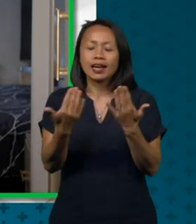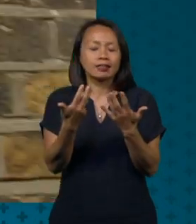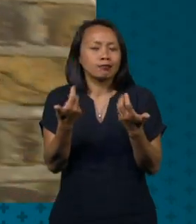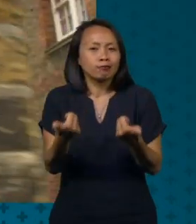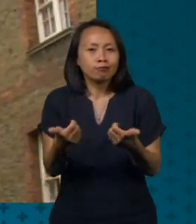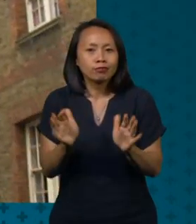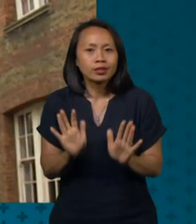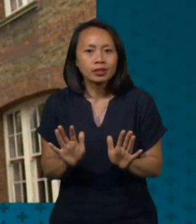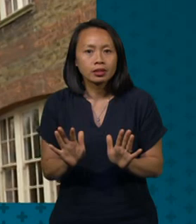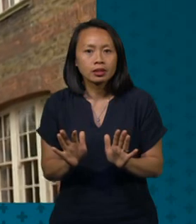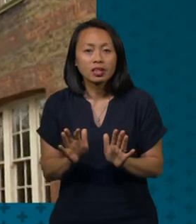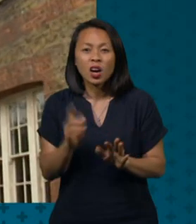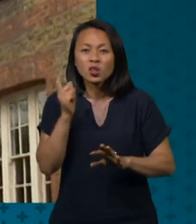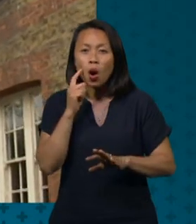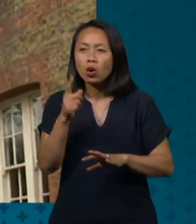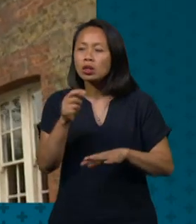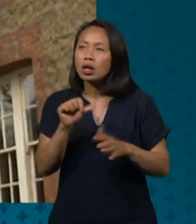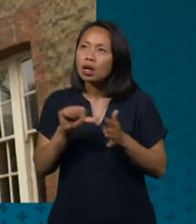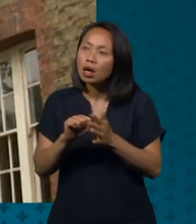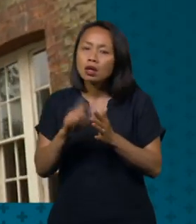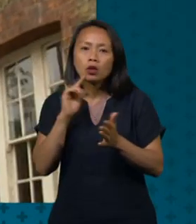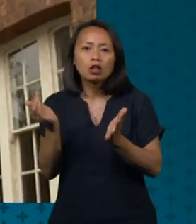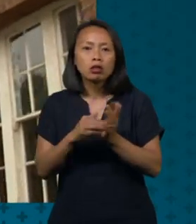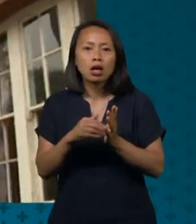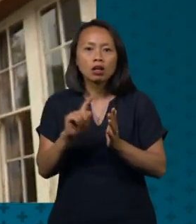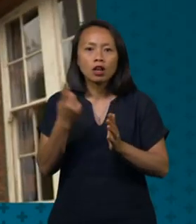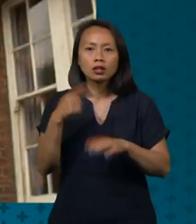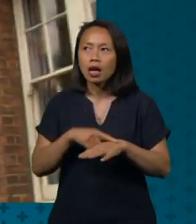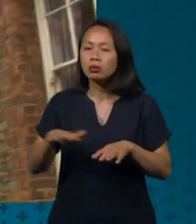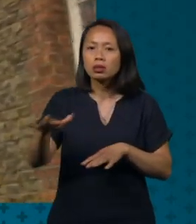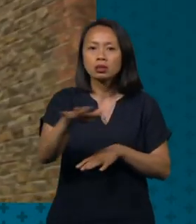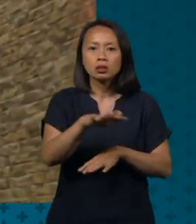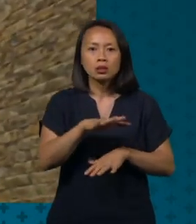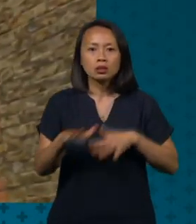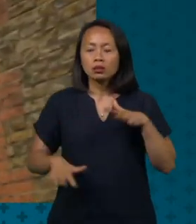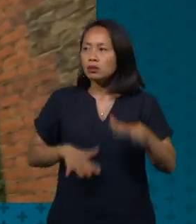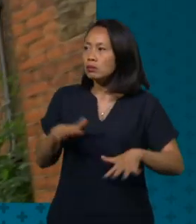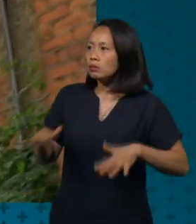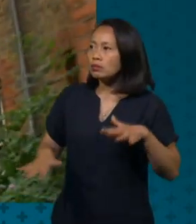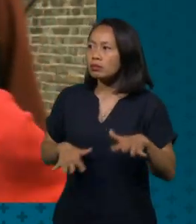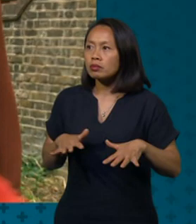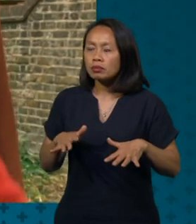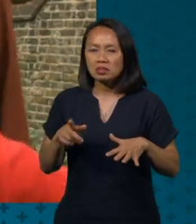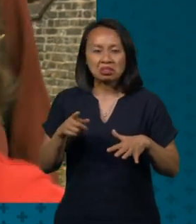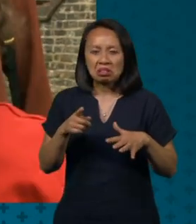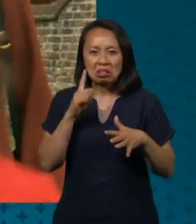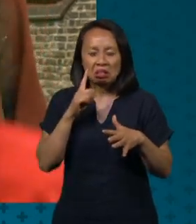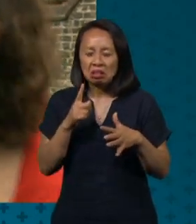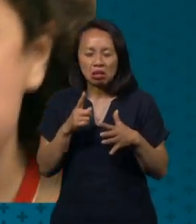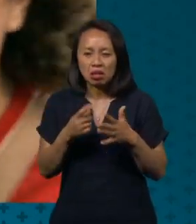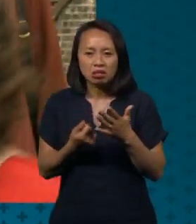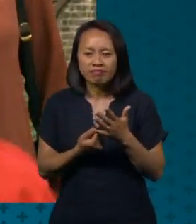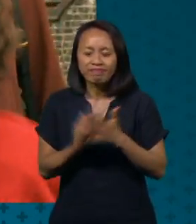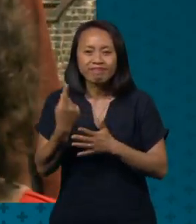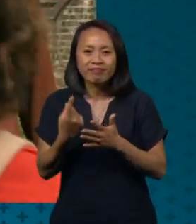anyone. And neither is coming back when things haven't worked out. And you never let me eat sweets, you're a grim smile watching